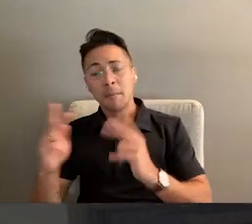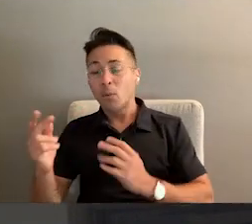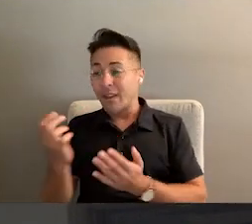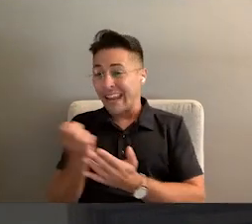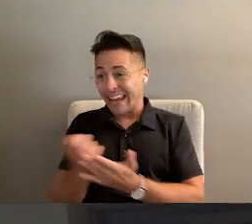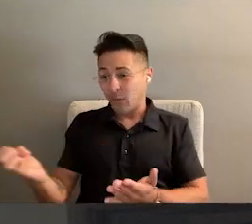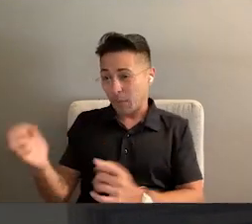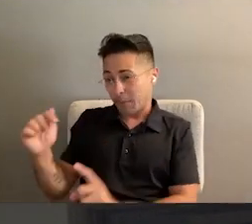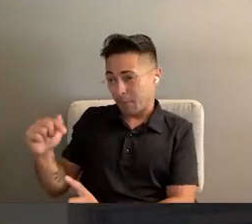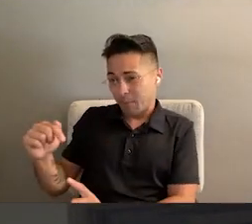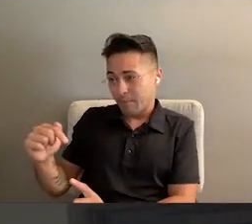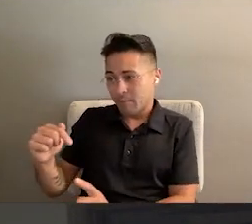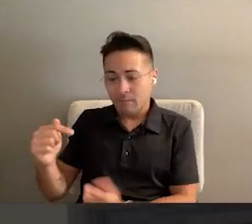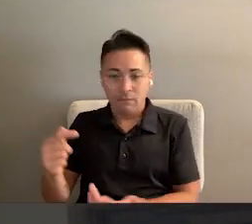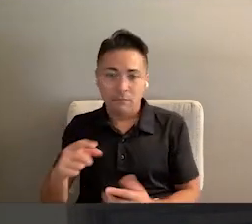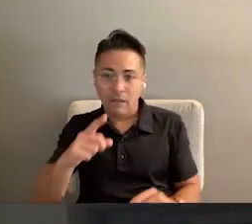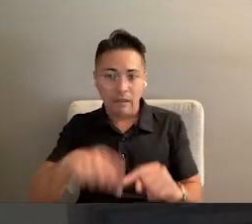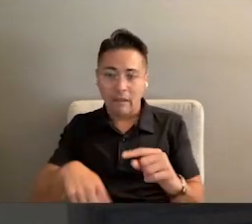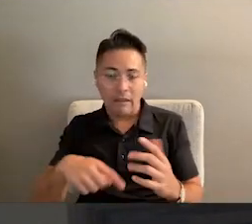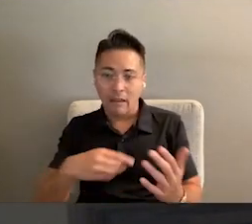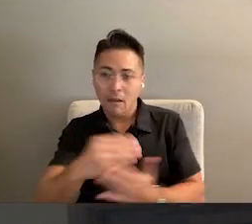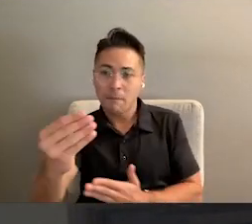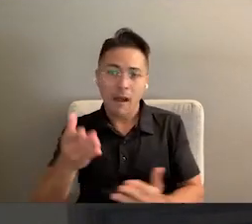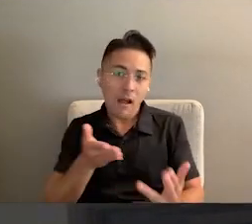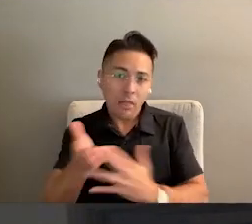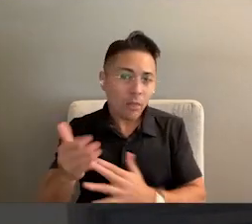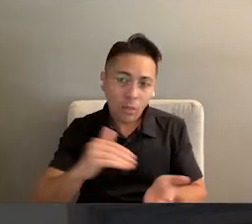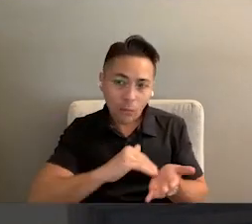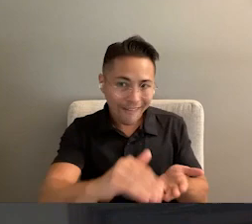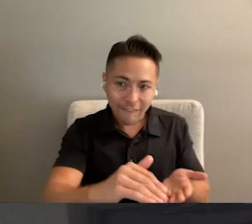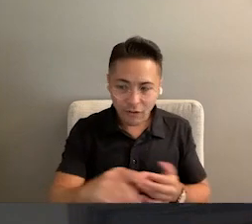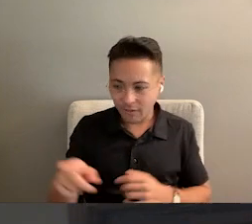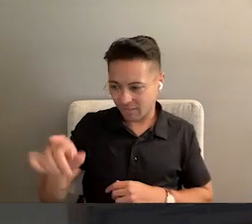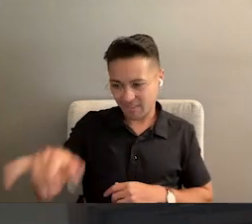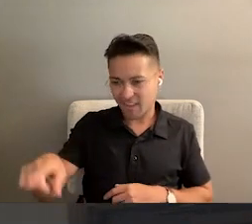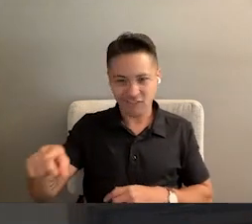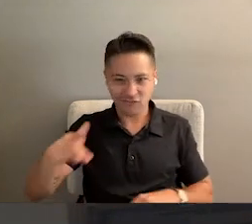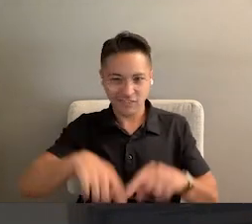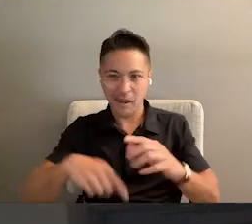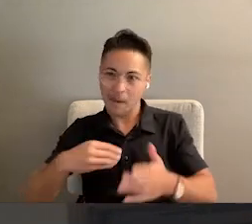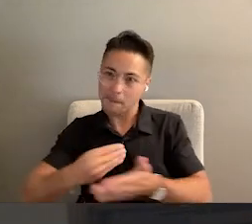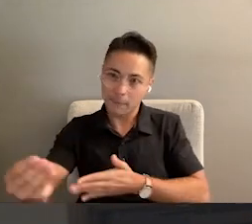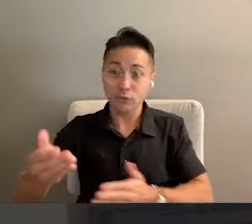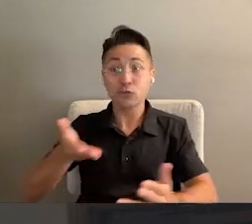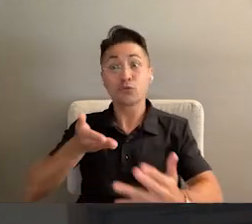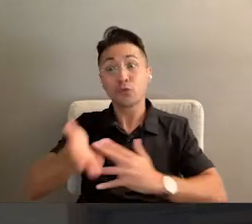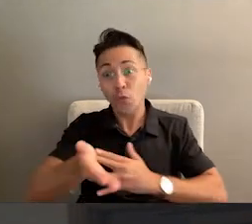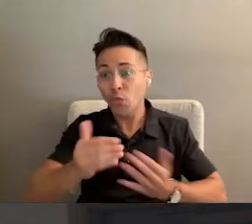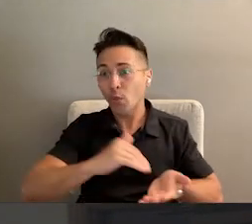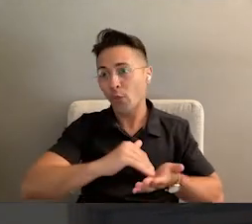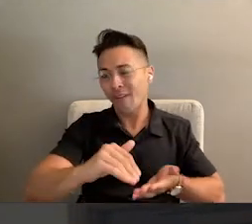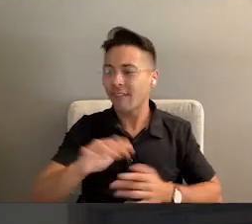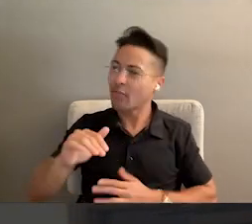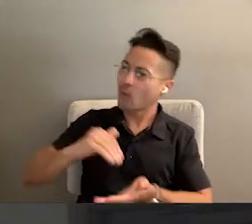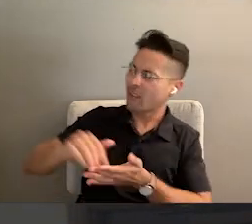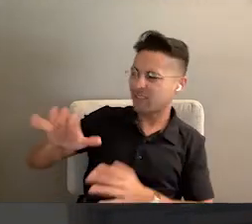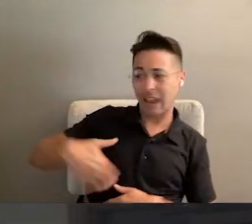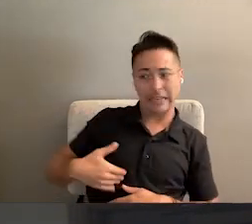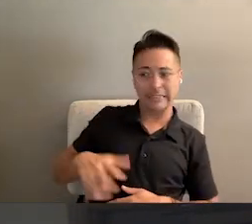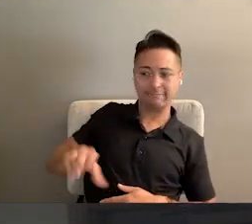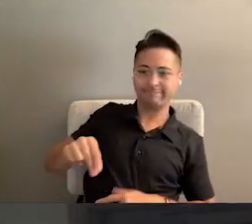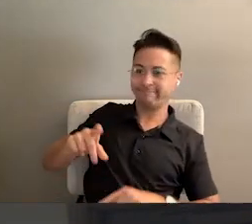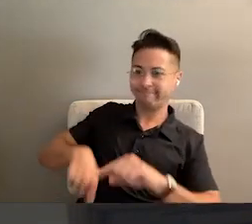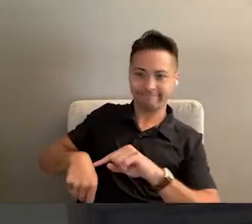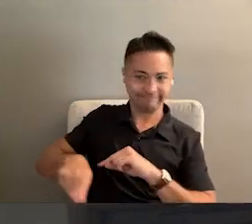Yeah. Some people. Equipment is something that some equipment you can't get through the waiver, right? That would not be something she could purchase